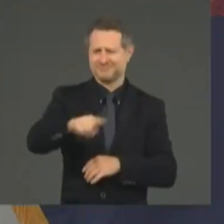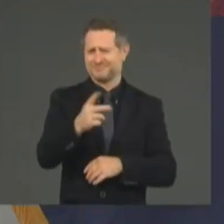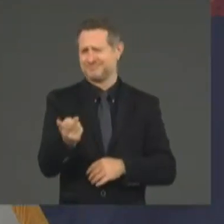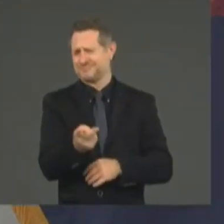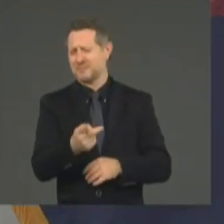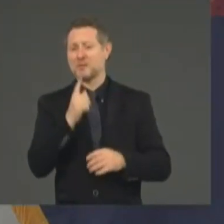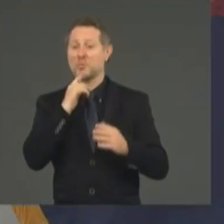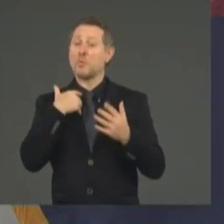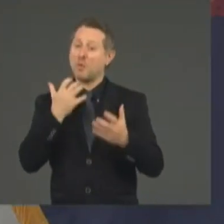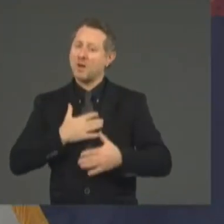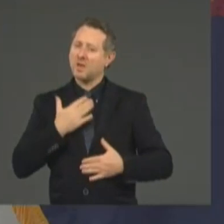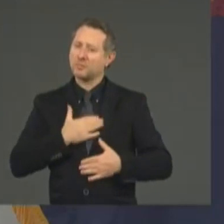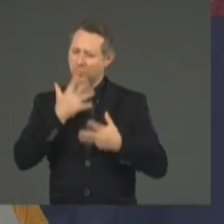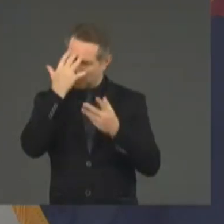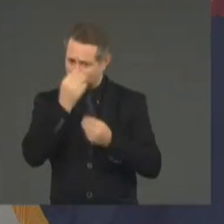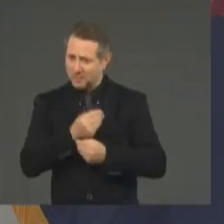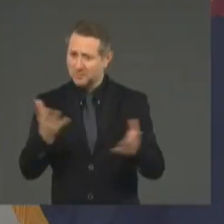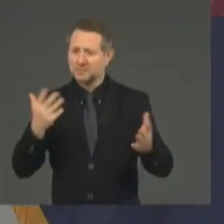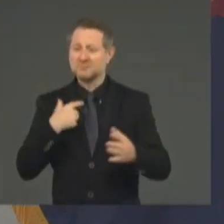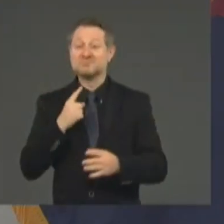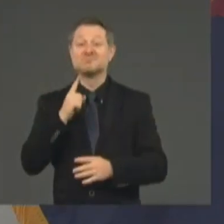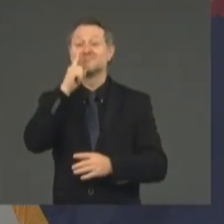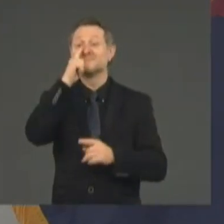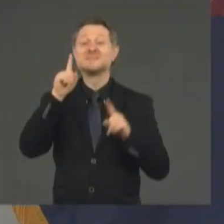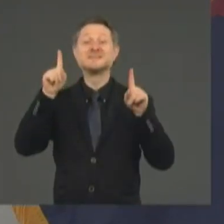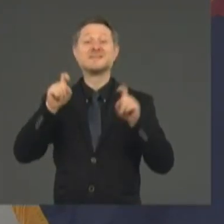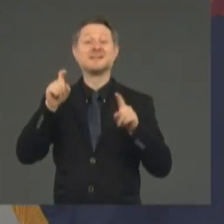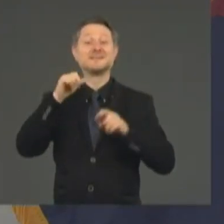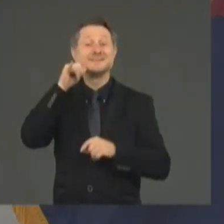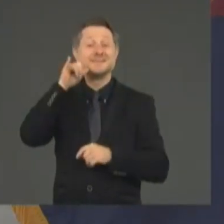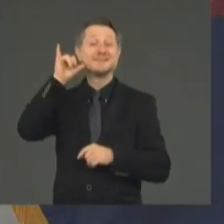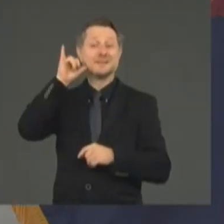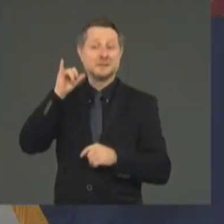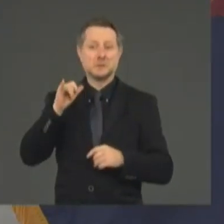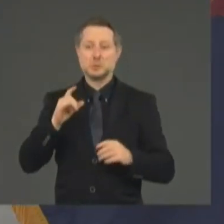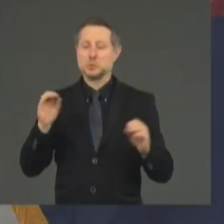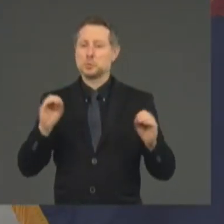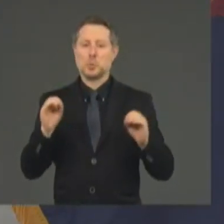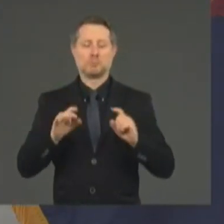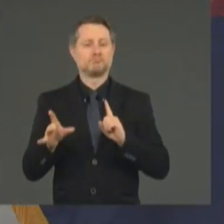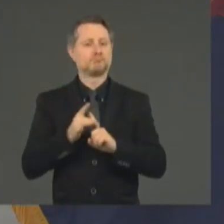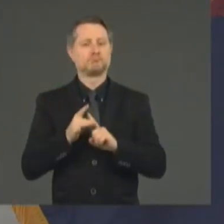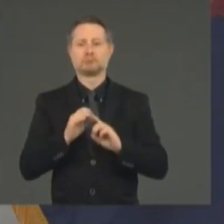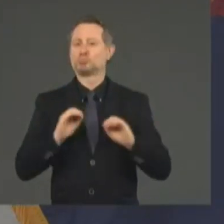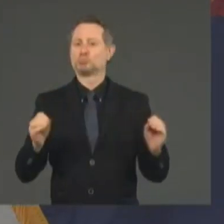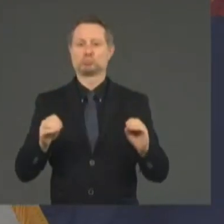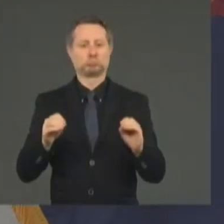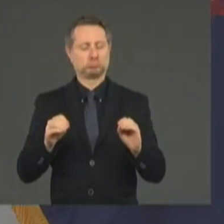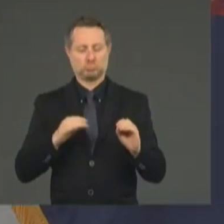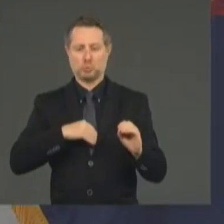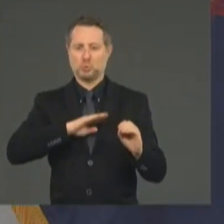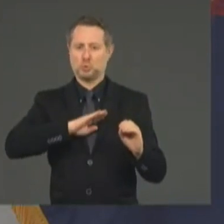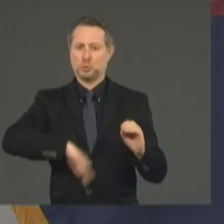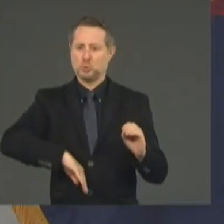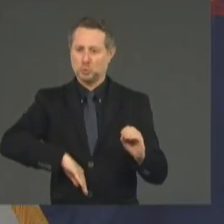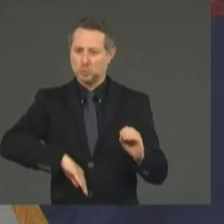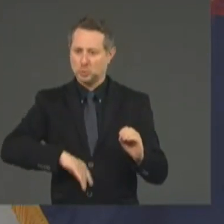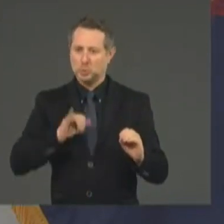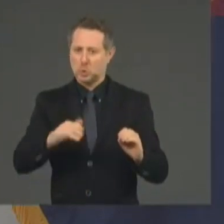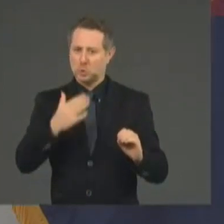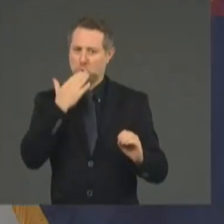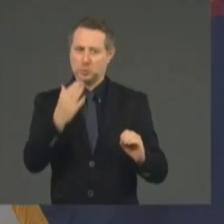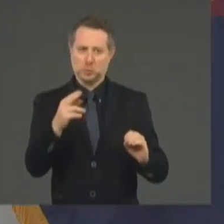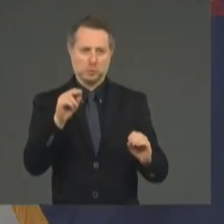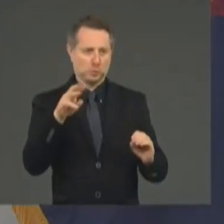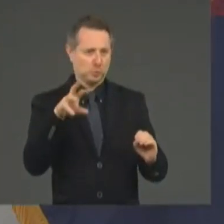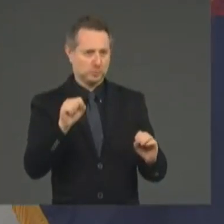took a COVID test yesterday, and I am negative from that test. So that is good news. You